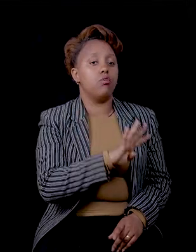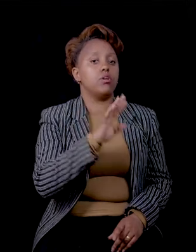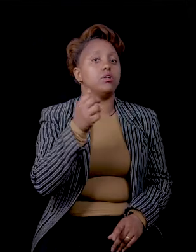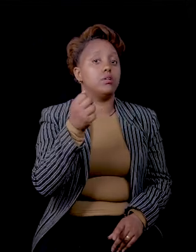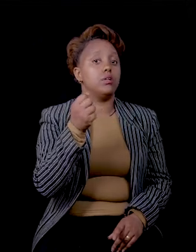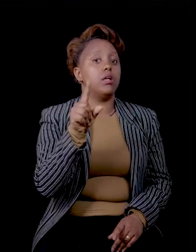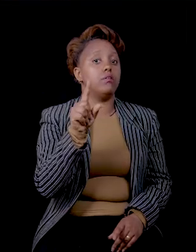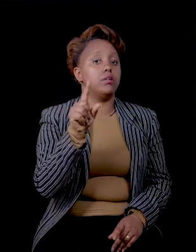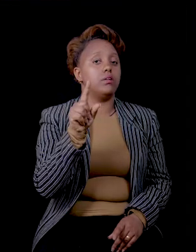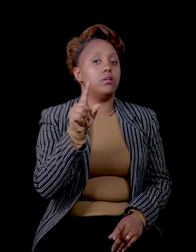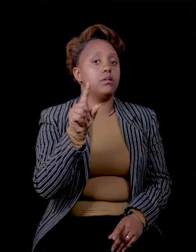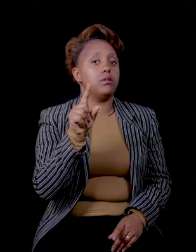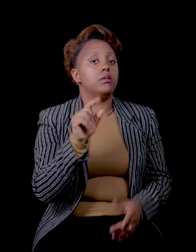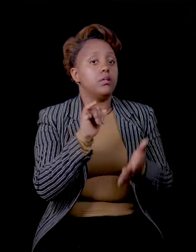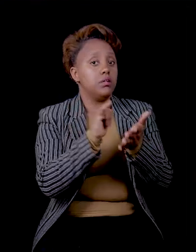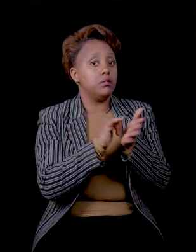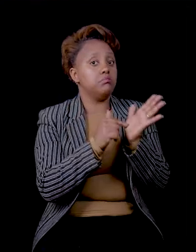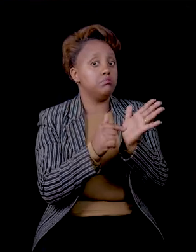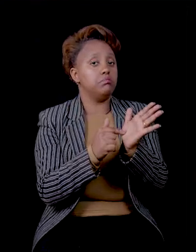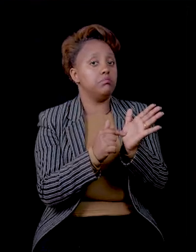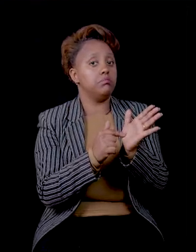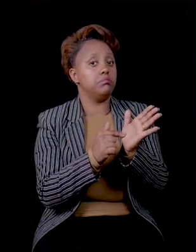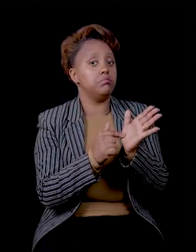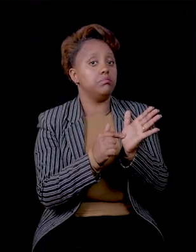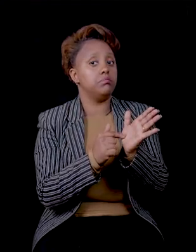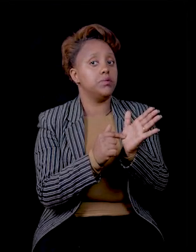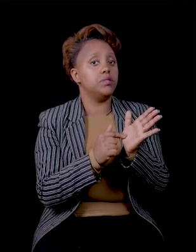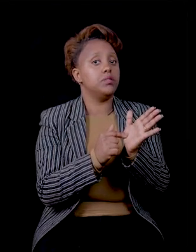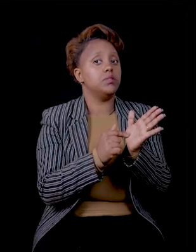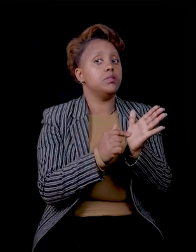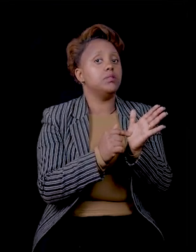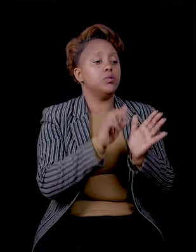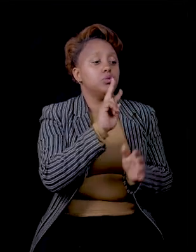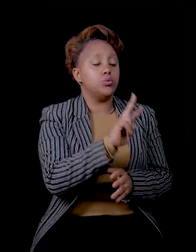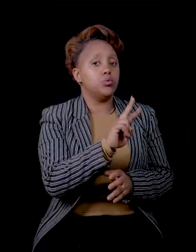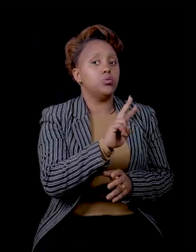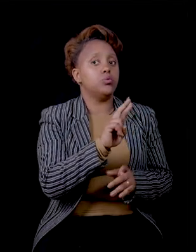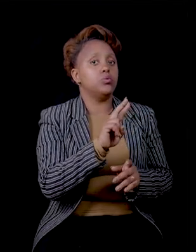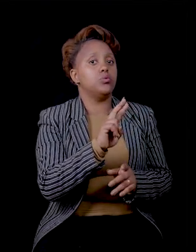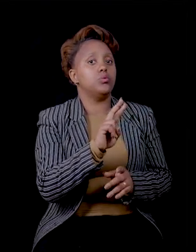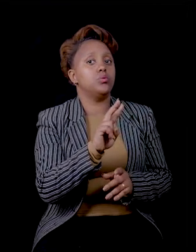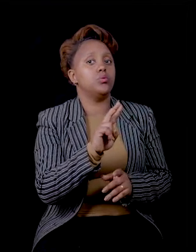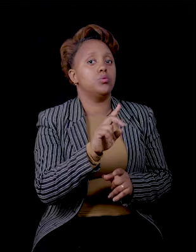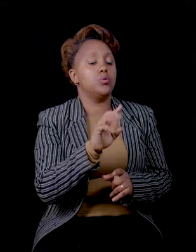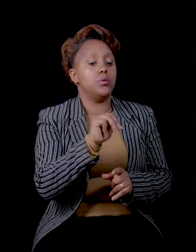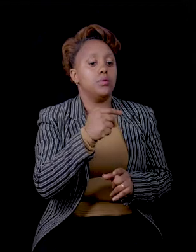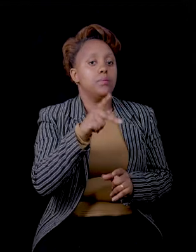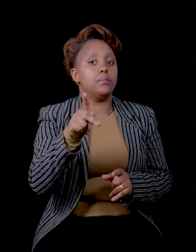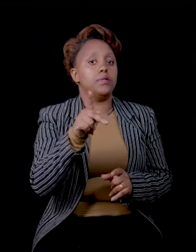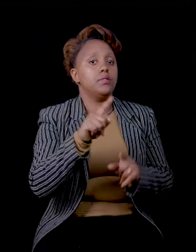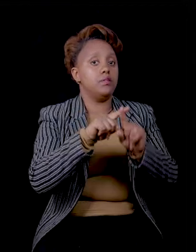4 into 11. Here, you see that 2 is mapped into different